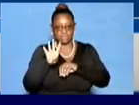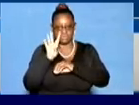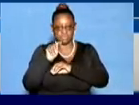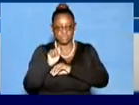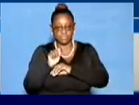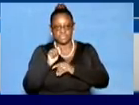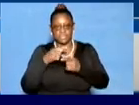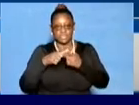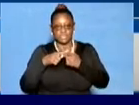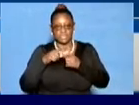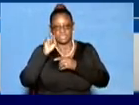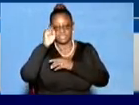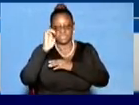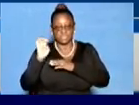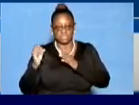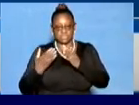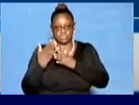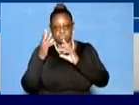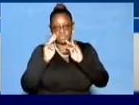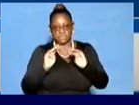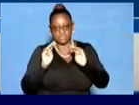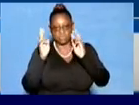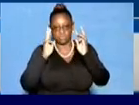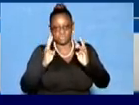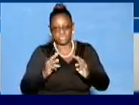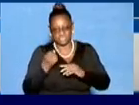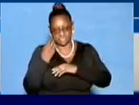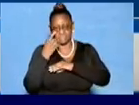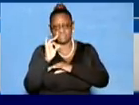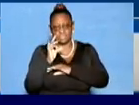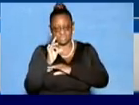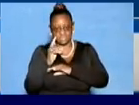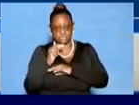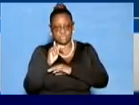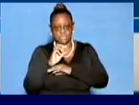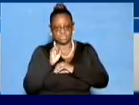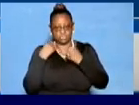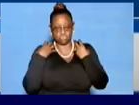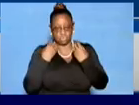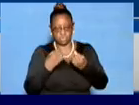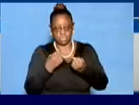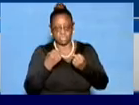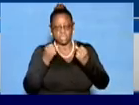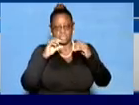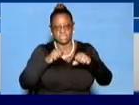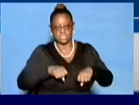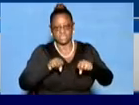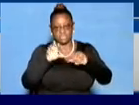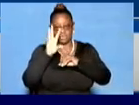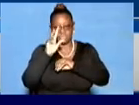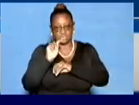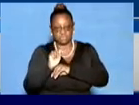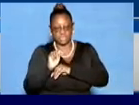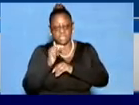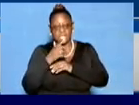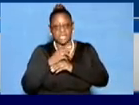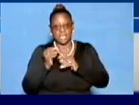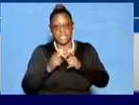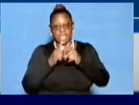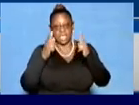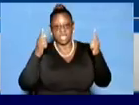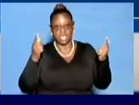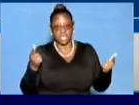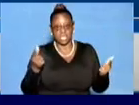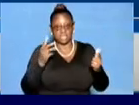for the southeast Bahamas through Monday, winds northeast a little stronger at 12 to 18 knots, wave fights 3 to 6 feet. And they will also